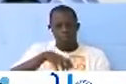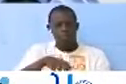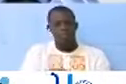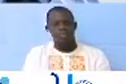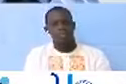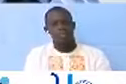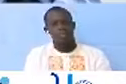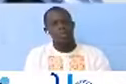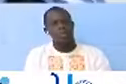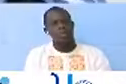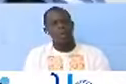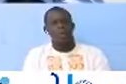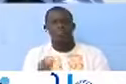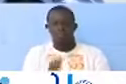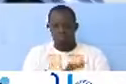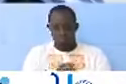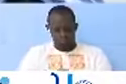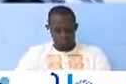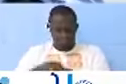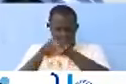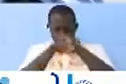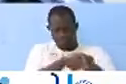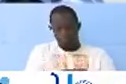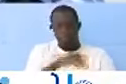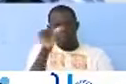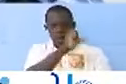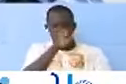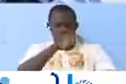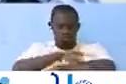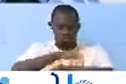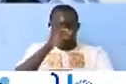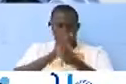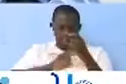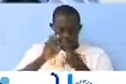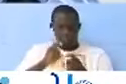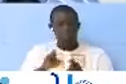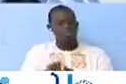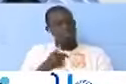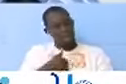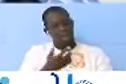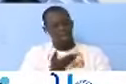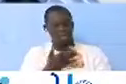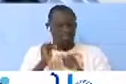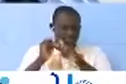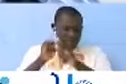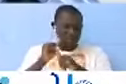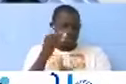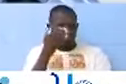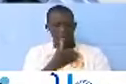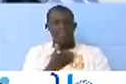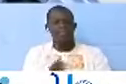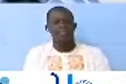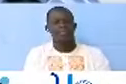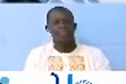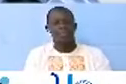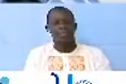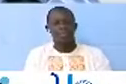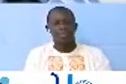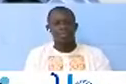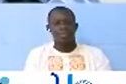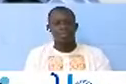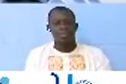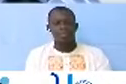the school ato. They took me back to school. Mbeje. I was there. Ngaje ko na filo nta la di